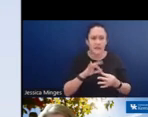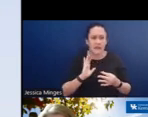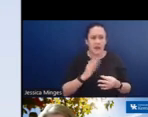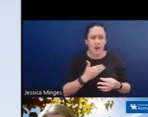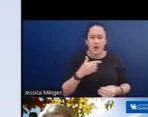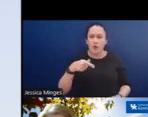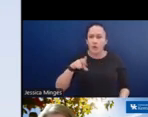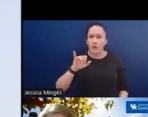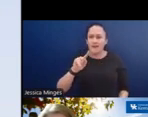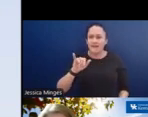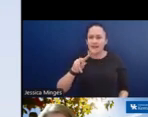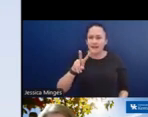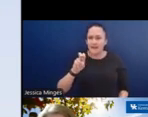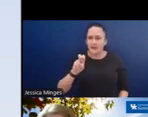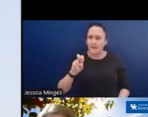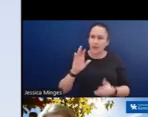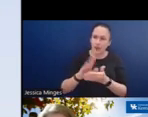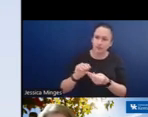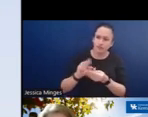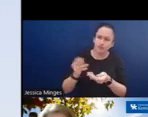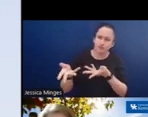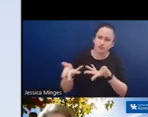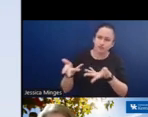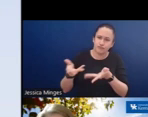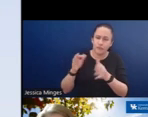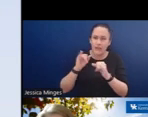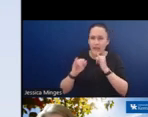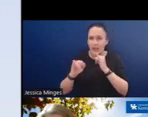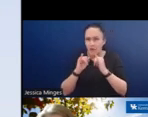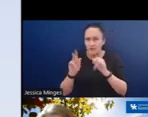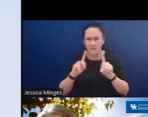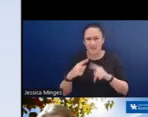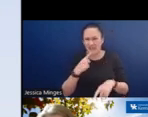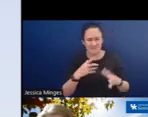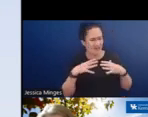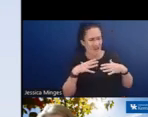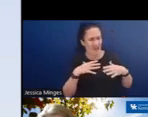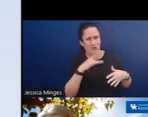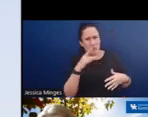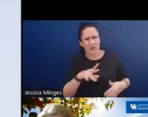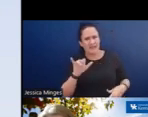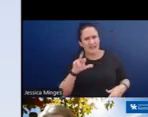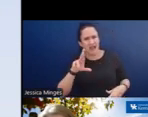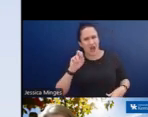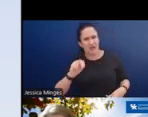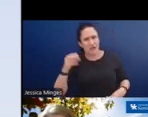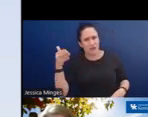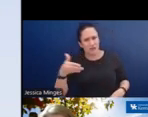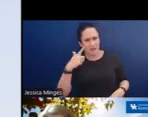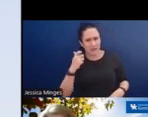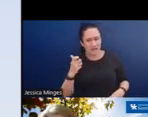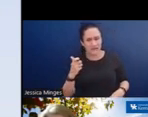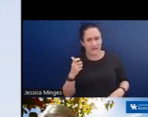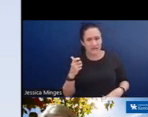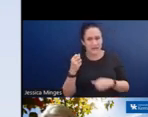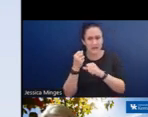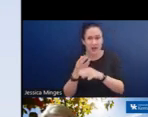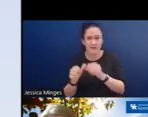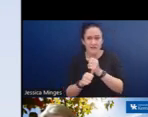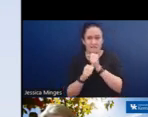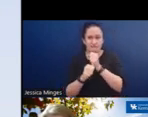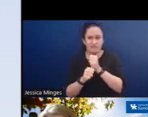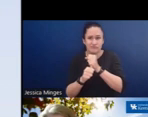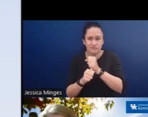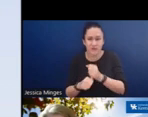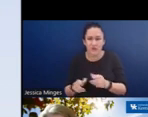interviews, people told us that they really don't like the iron in a prenatal vitamin because It causes constipation,